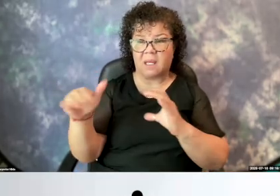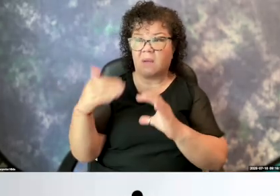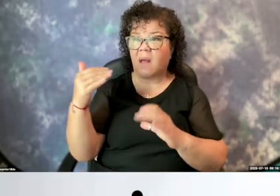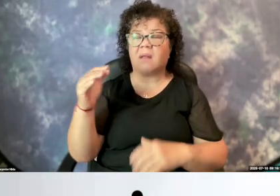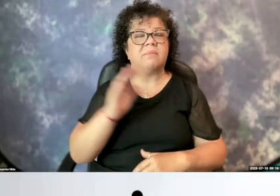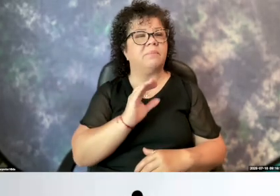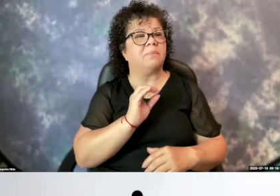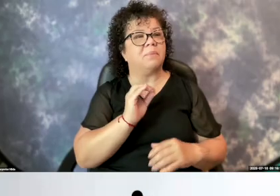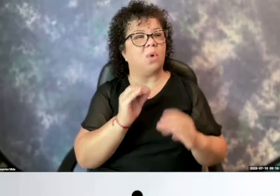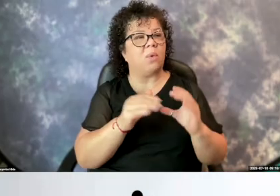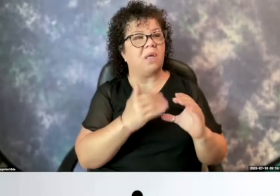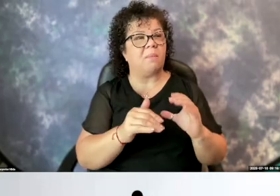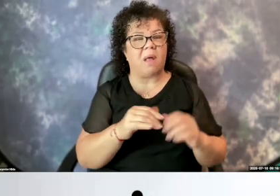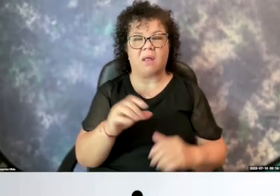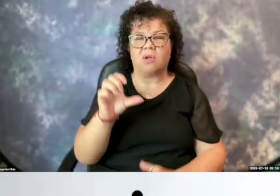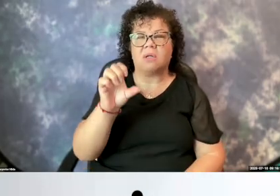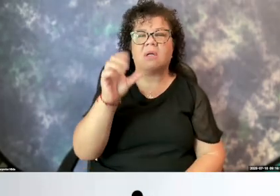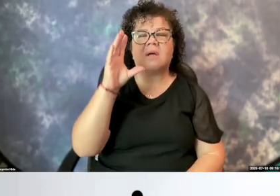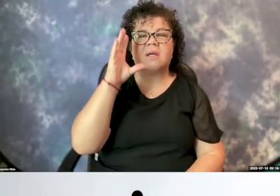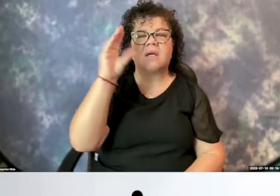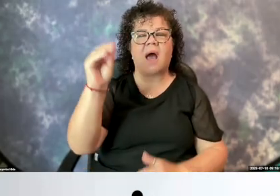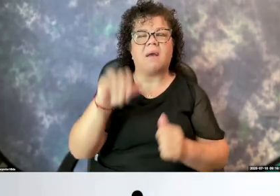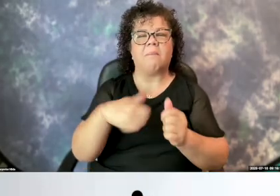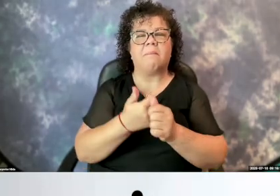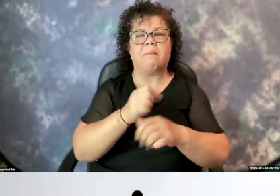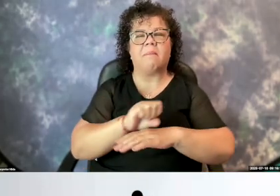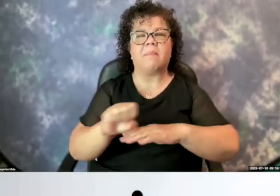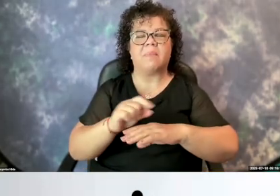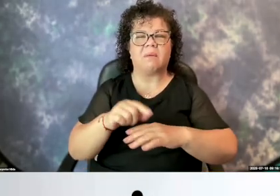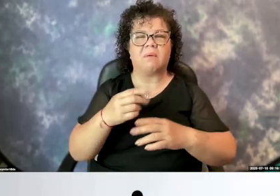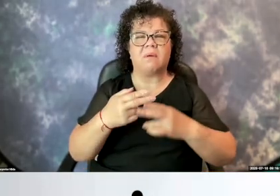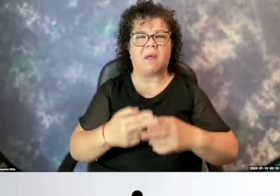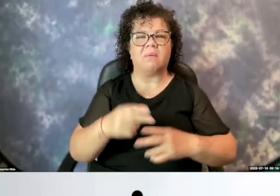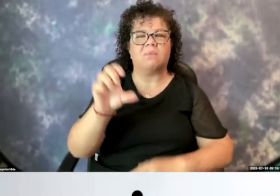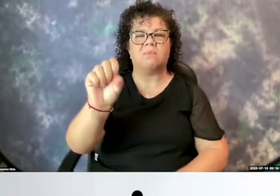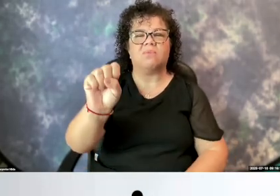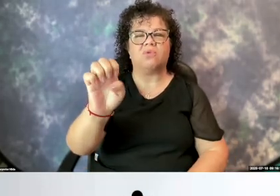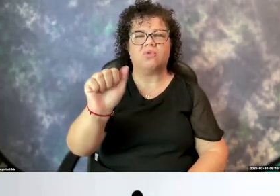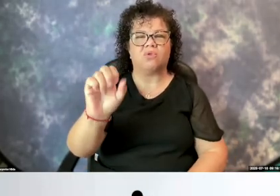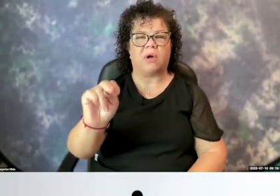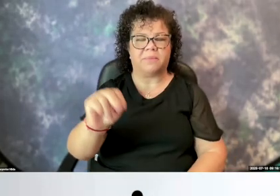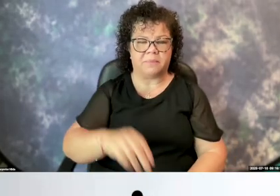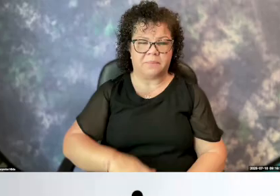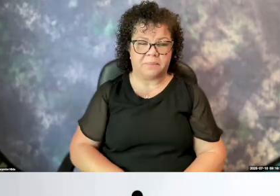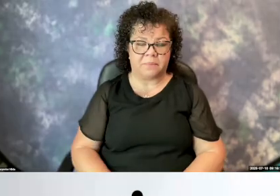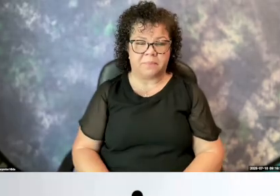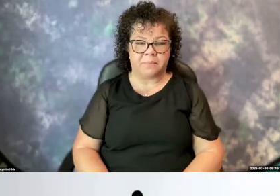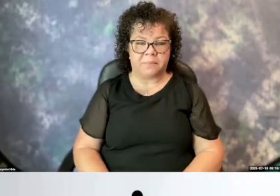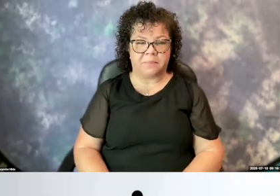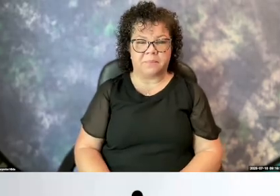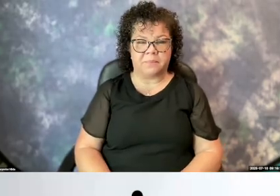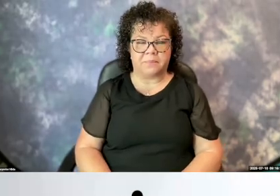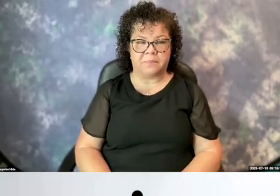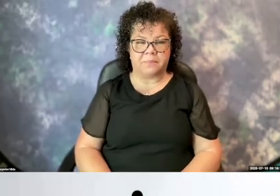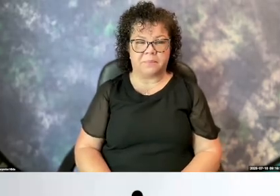I'm not seeing any hands yet. Do we have any emails? No emails yet. Thank you, Sean.